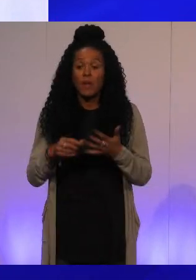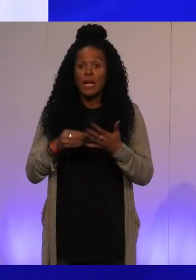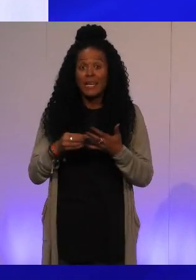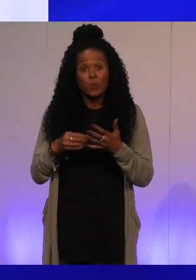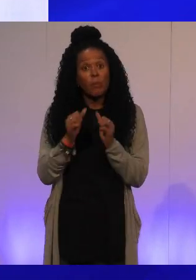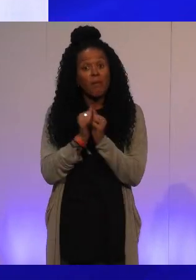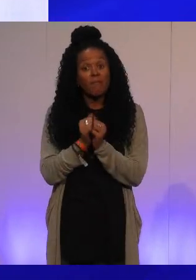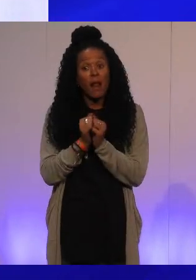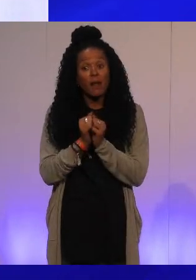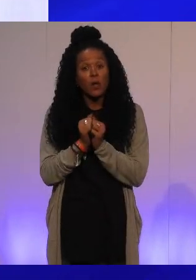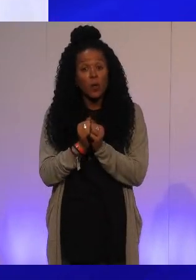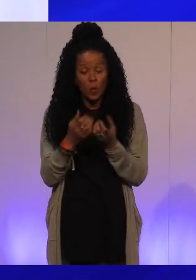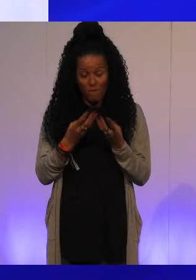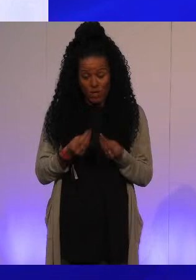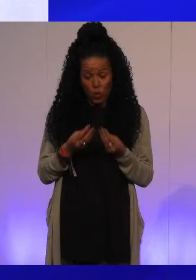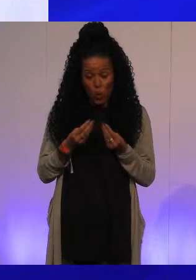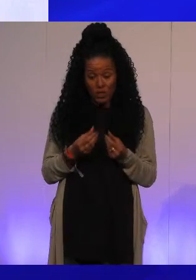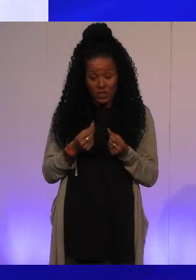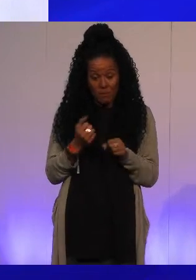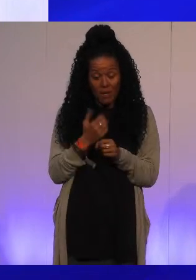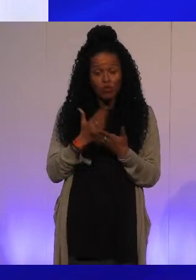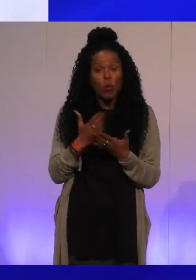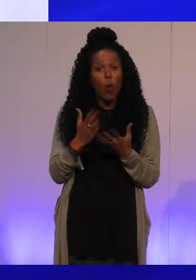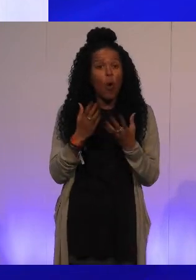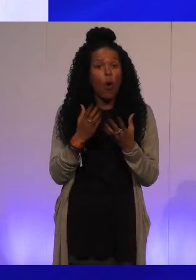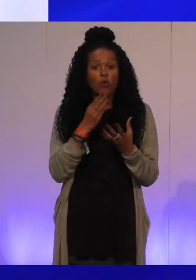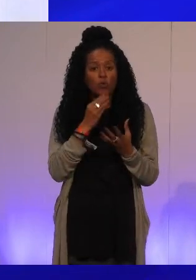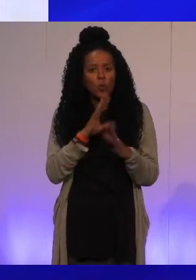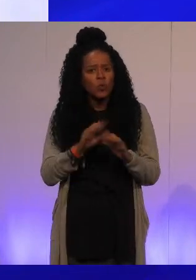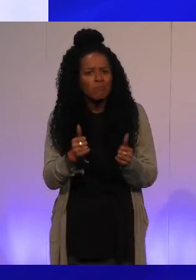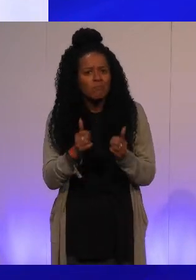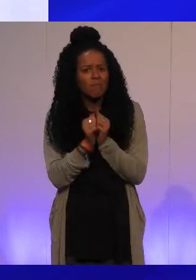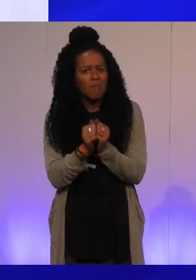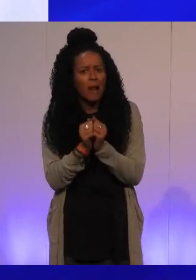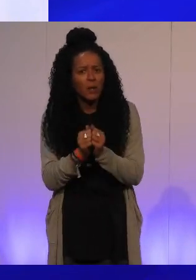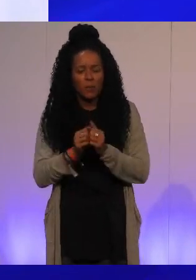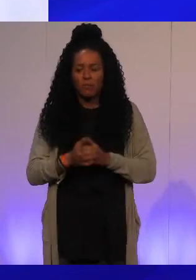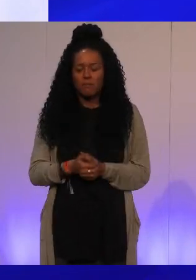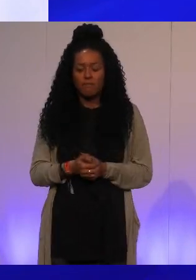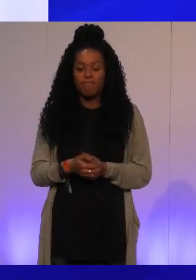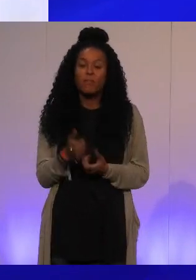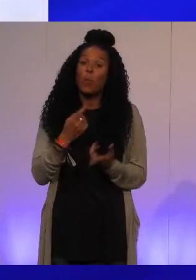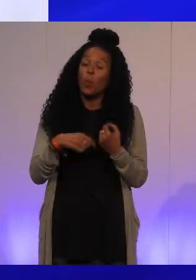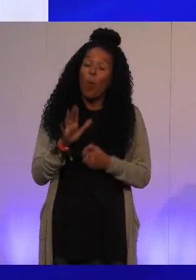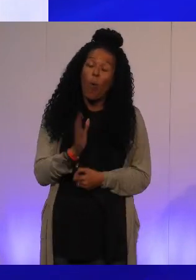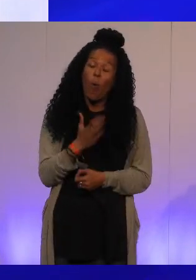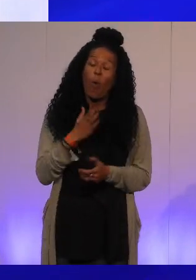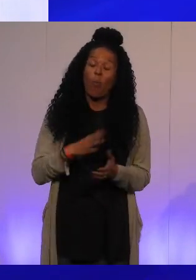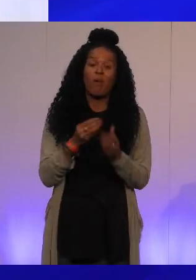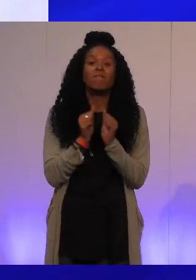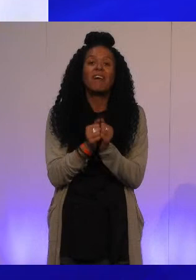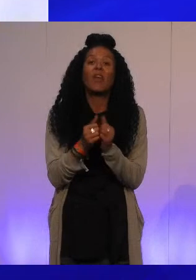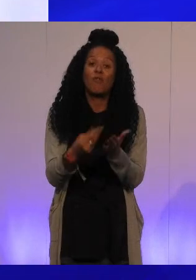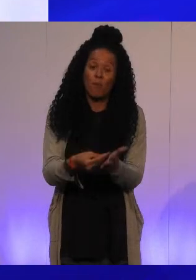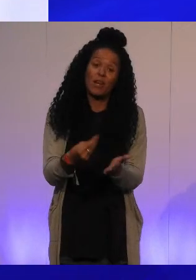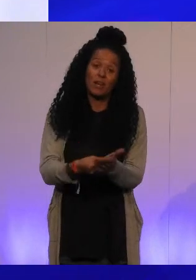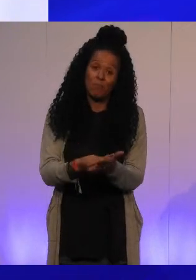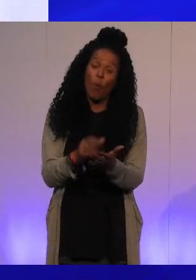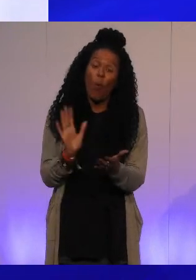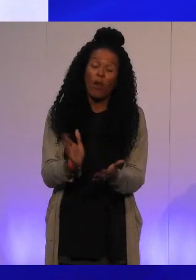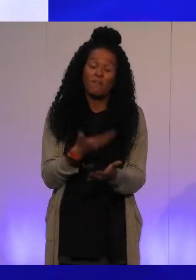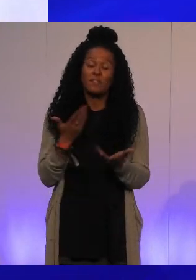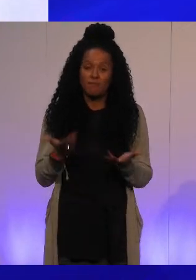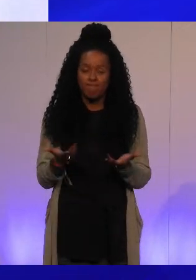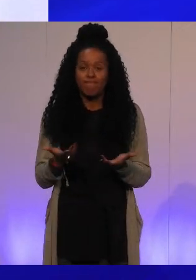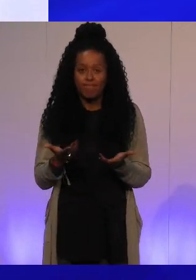value from all our resources. So thoughts on that? Yes, well, we all want value for money, don't we? And the